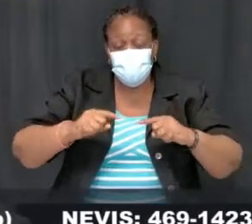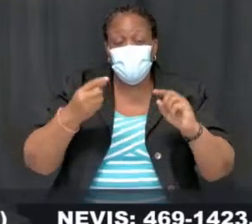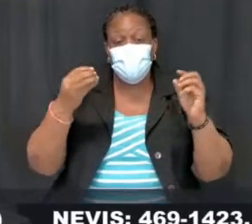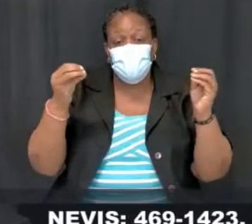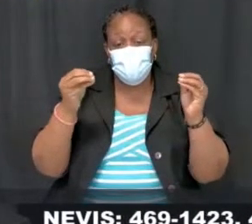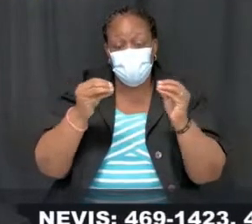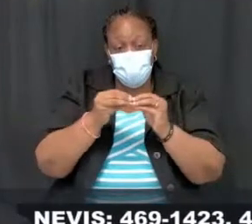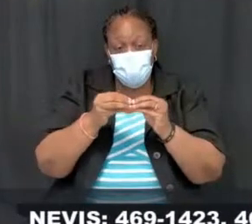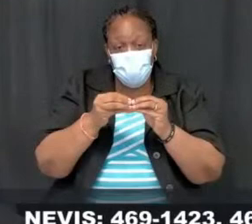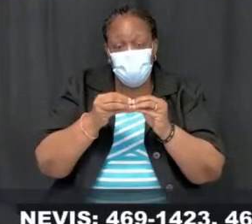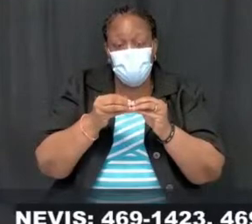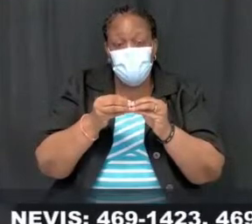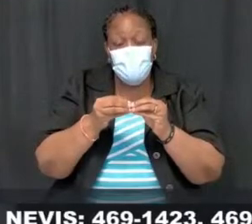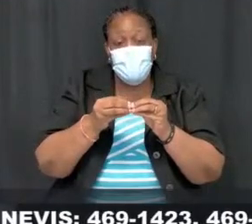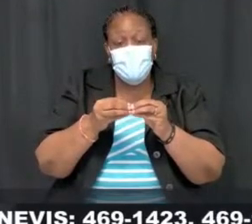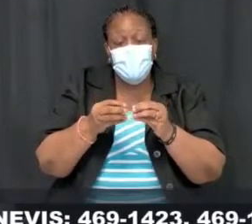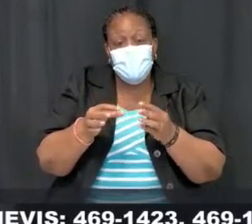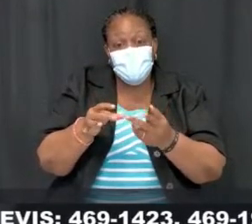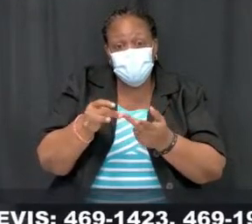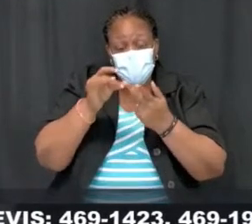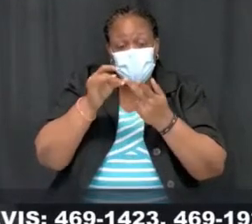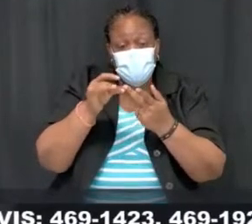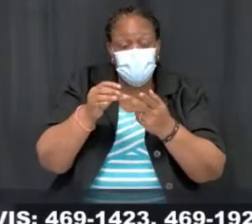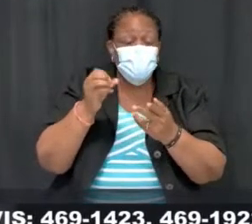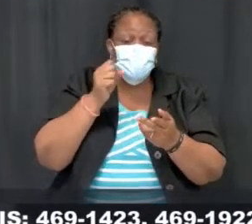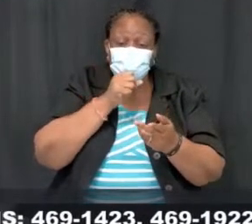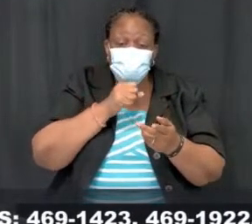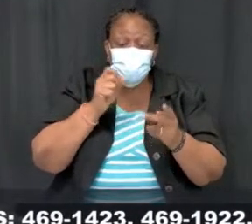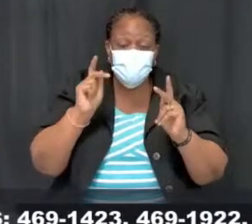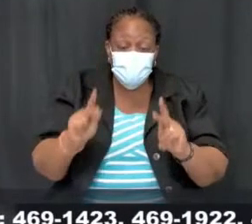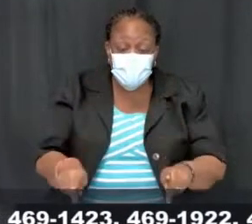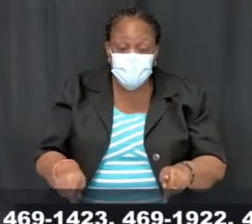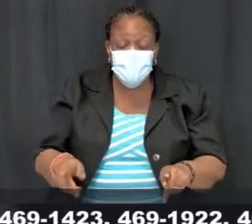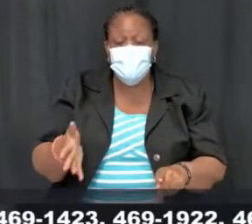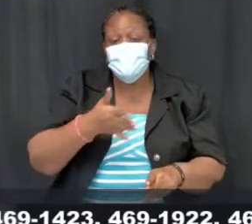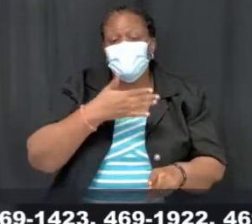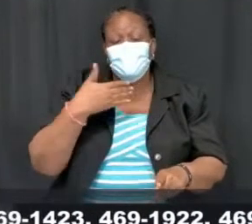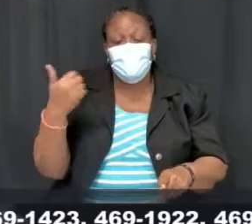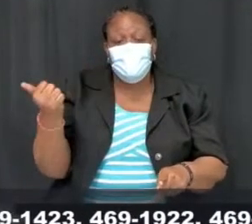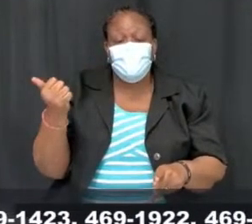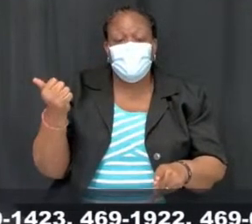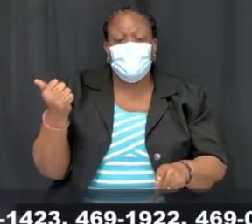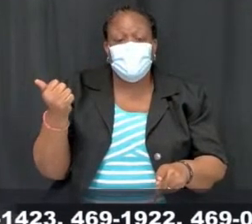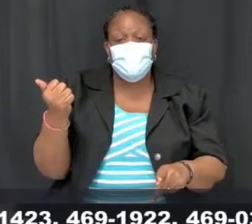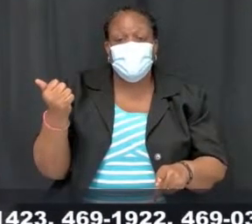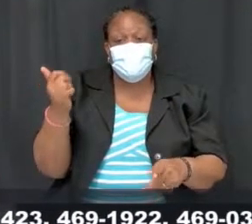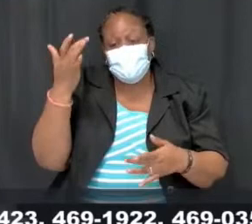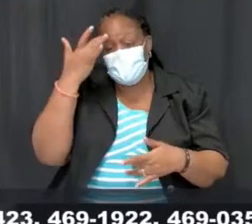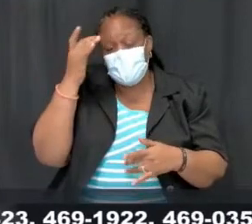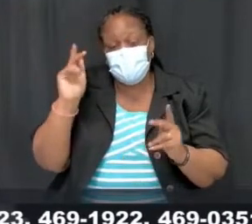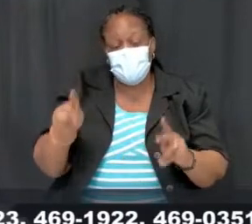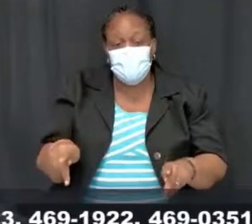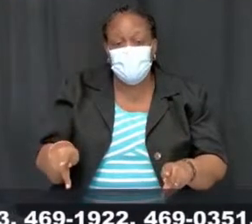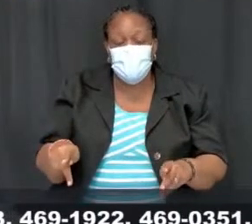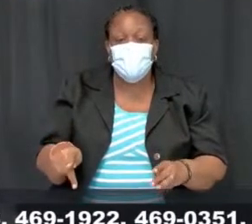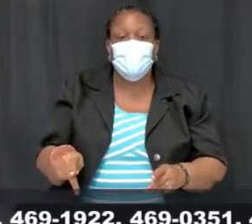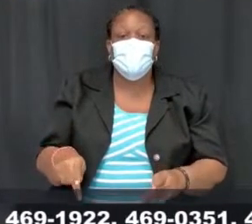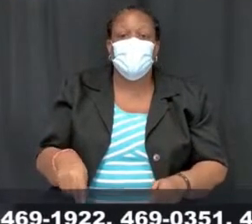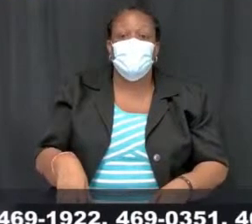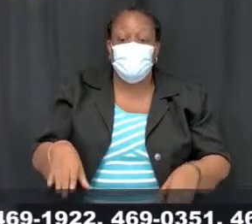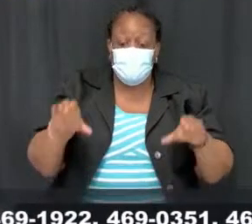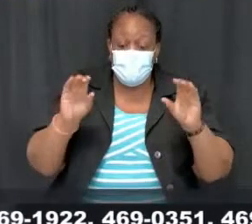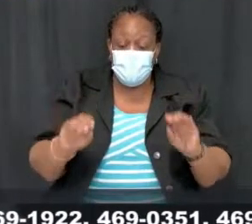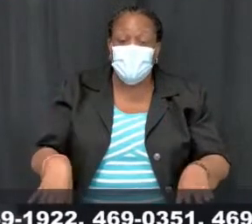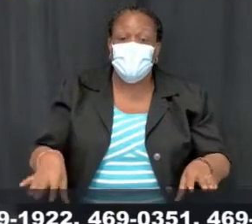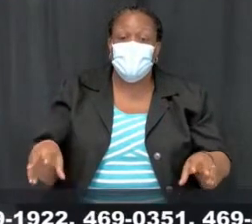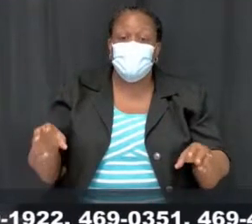those with pre-existing conditions. It also can more adversely affect children. We know in the early